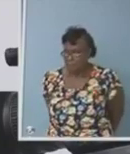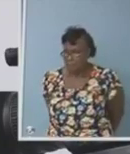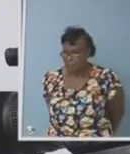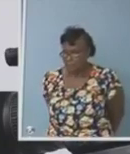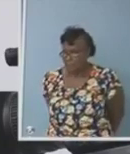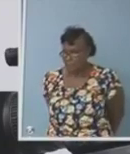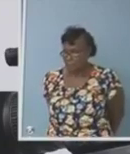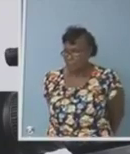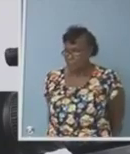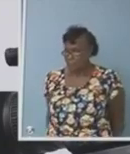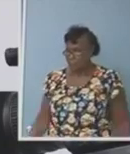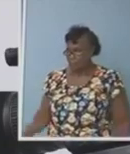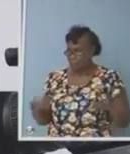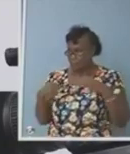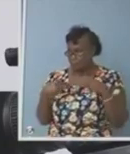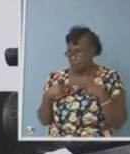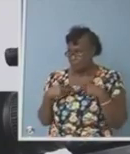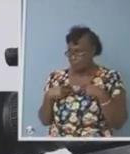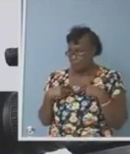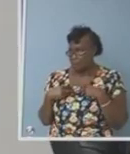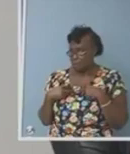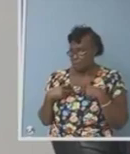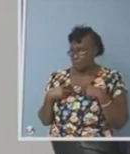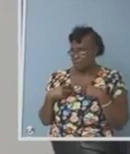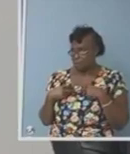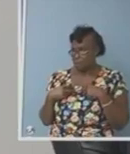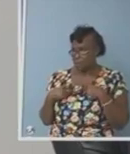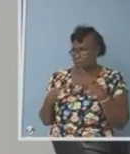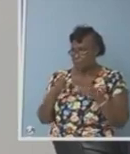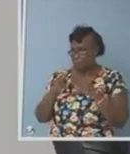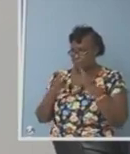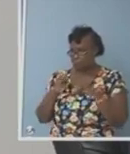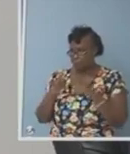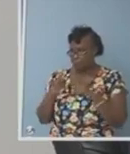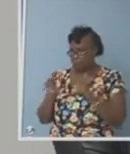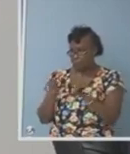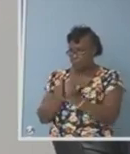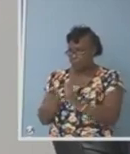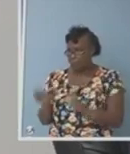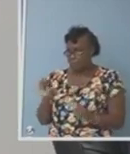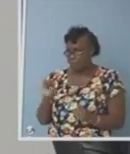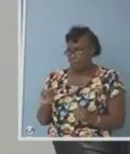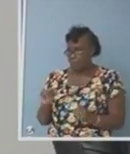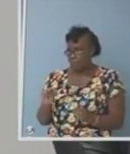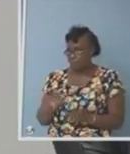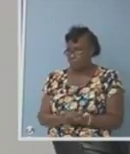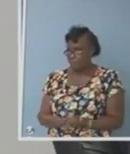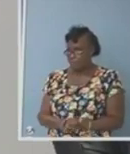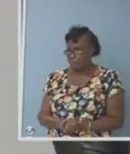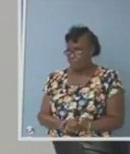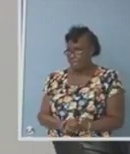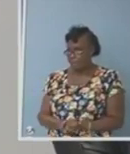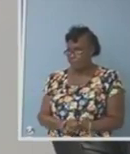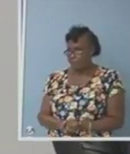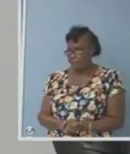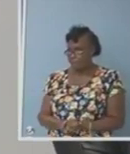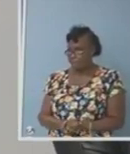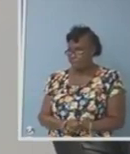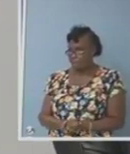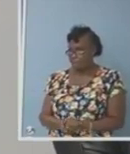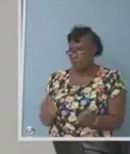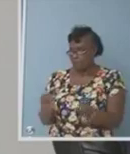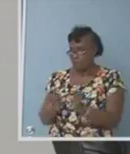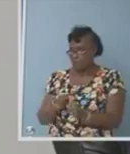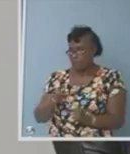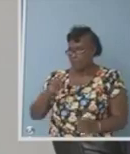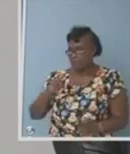We have been making the rounds. I know the Office of the CMOH has the health educators out, and even from within the